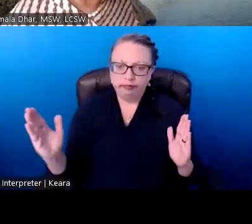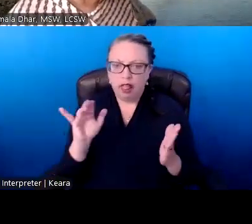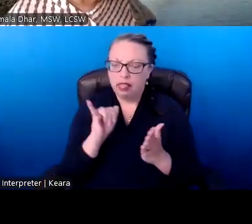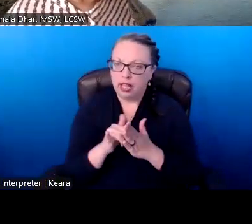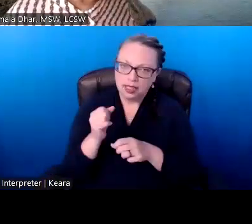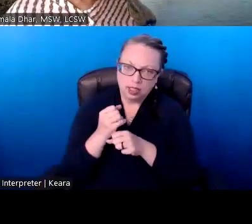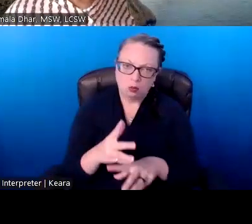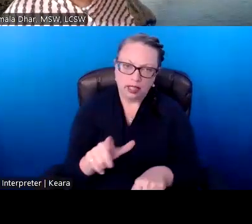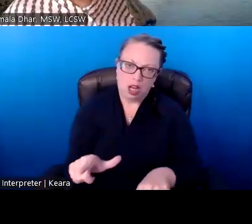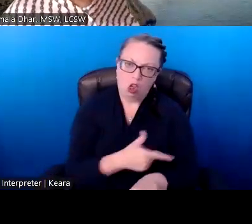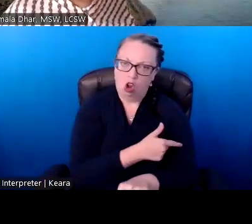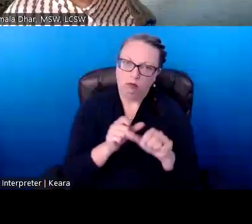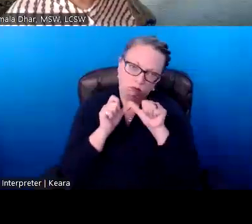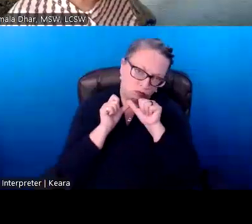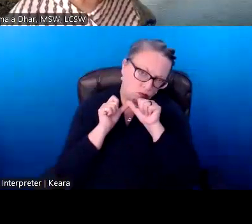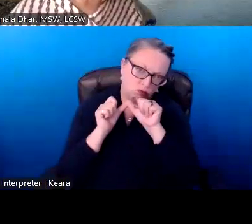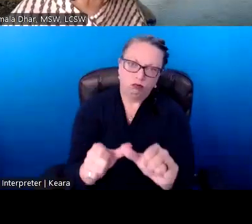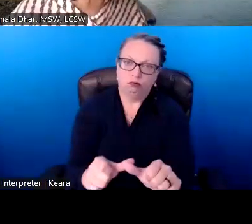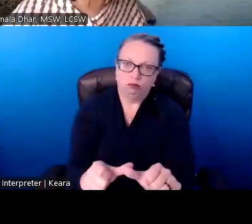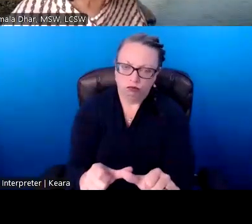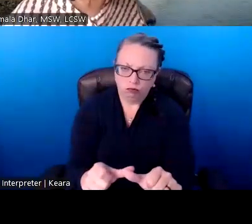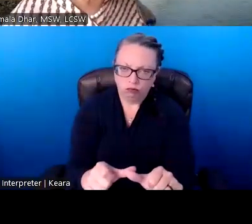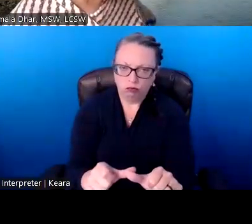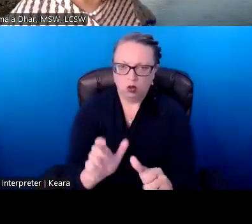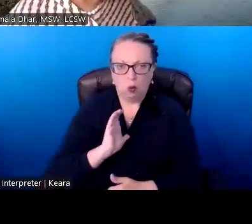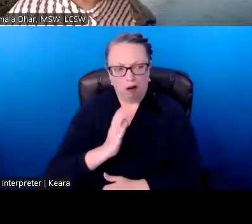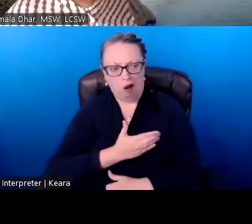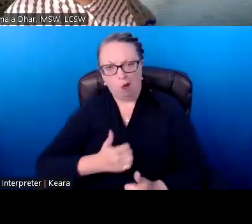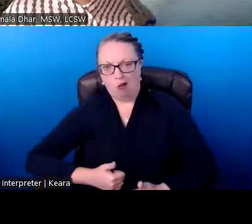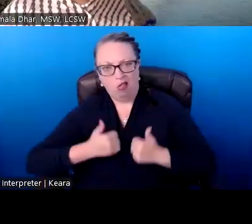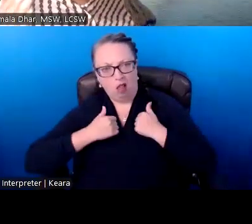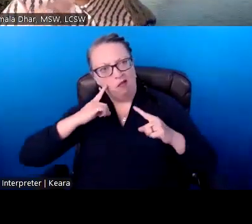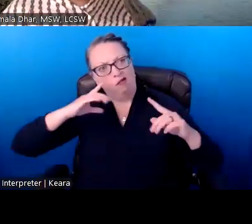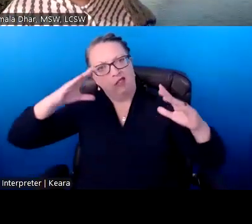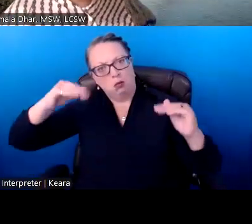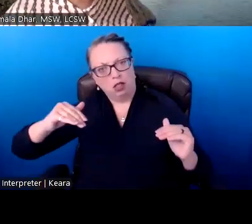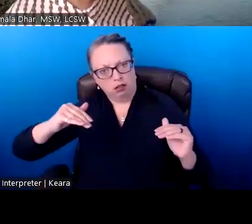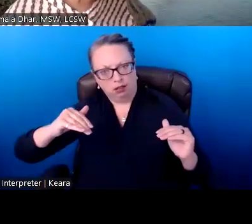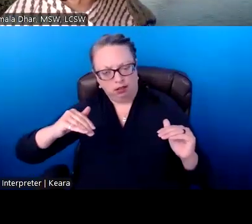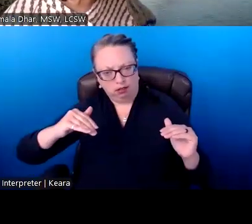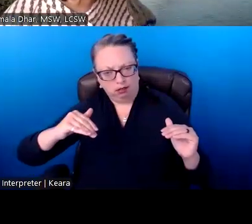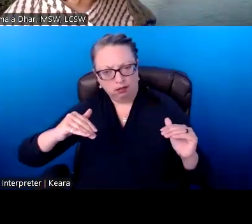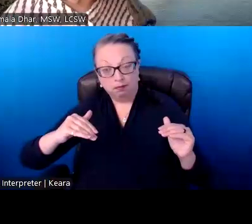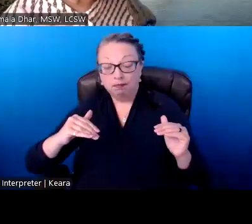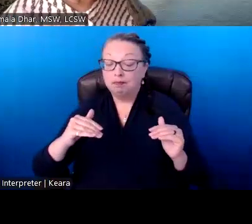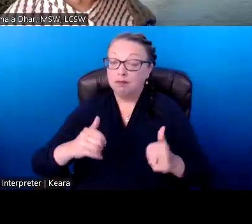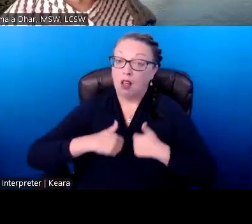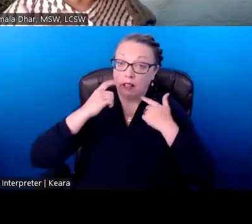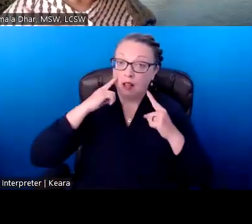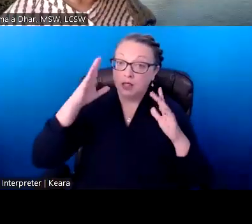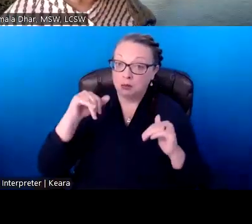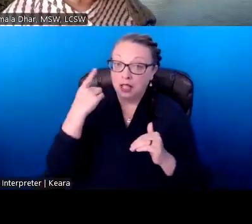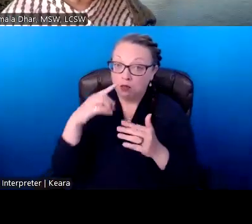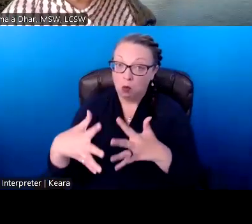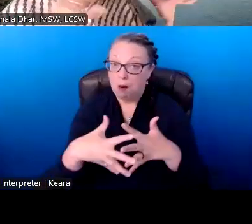longevity, correct? So what is our life expectancy? The life expectancy for an